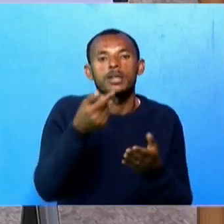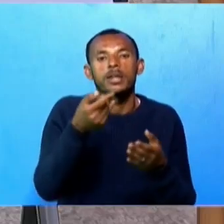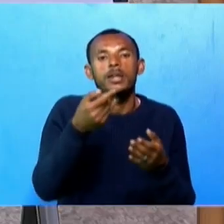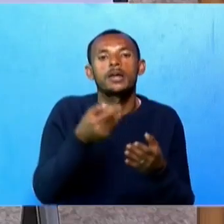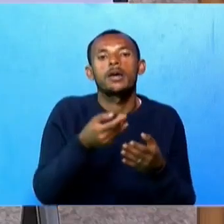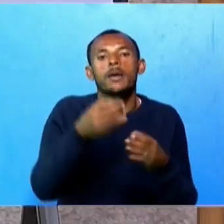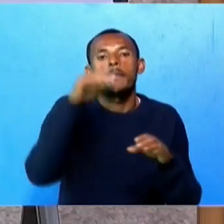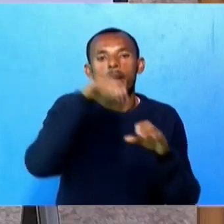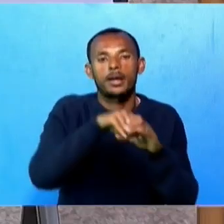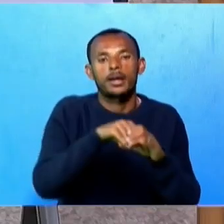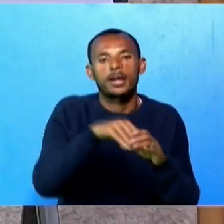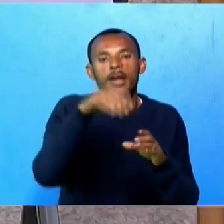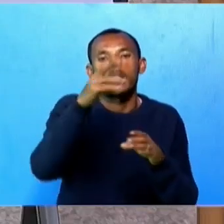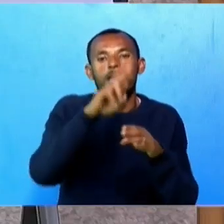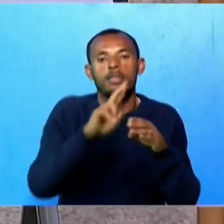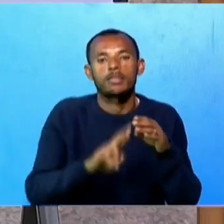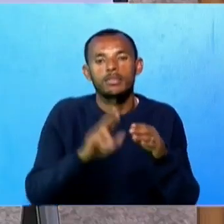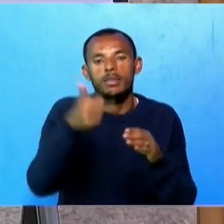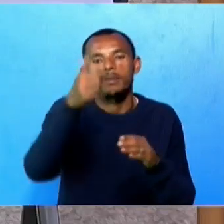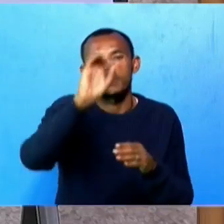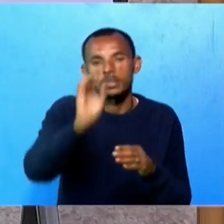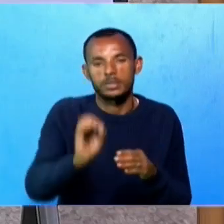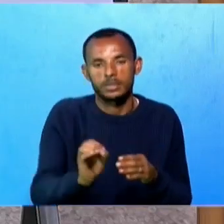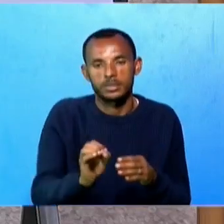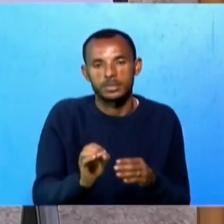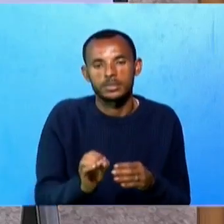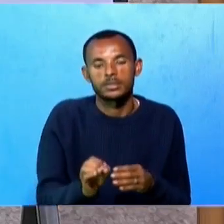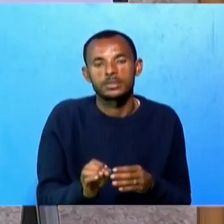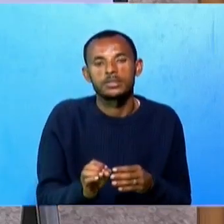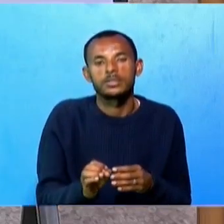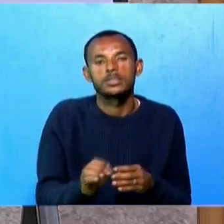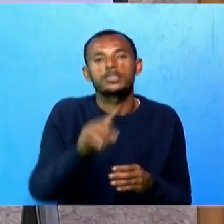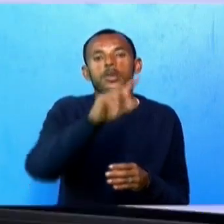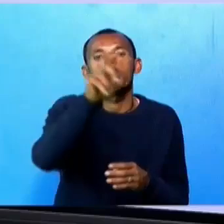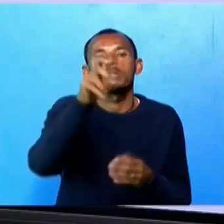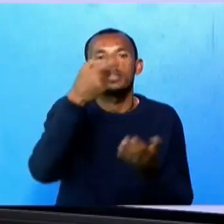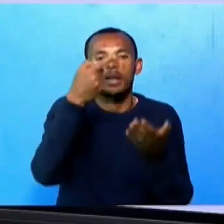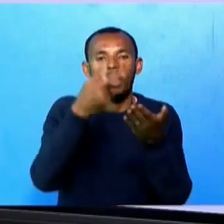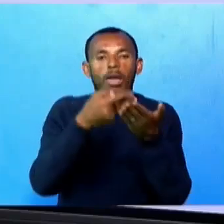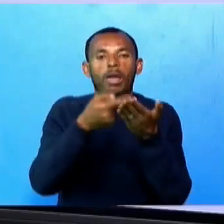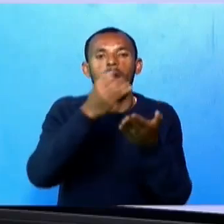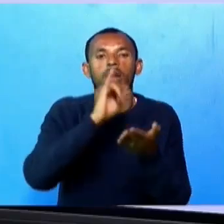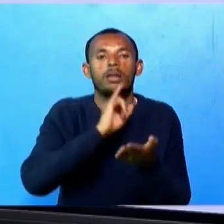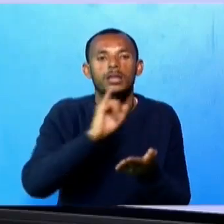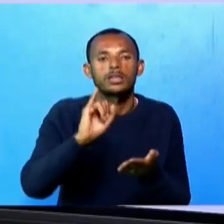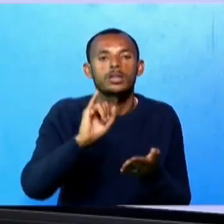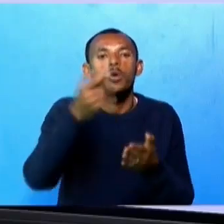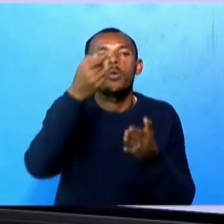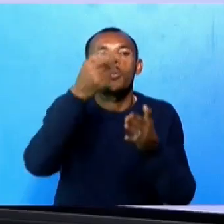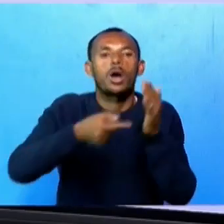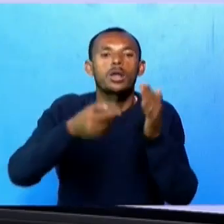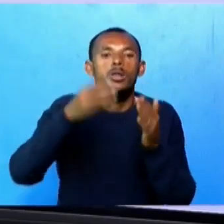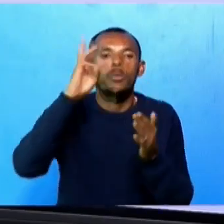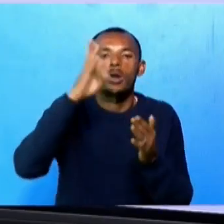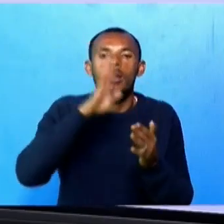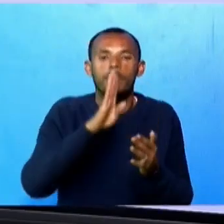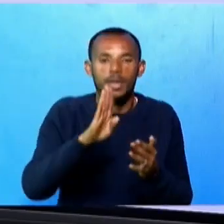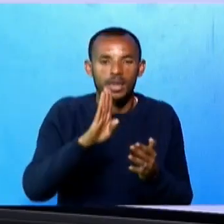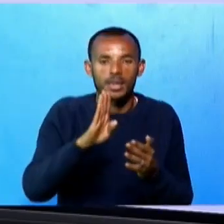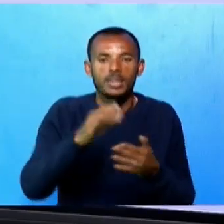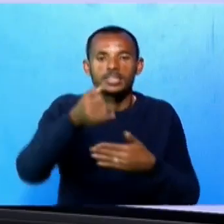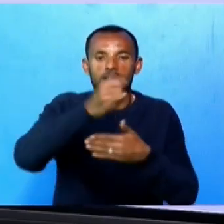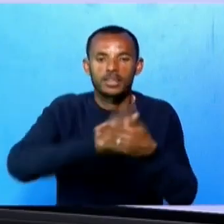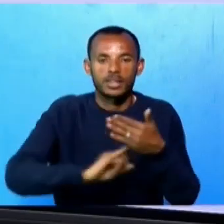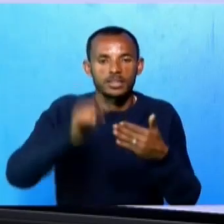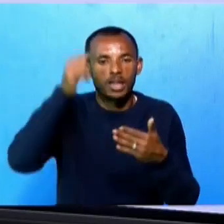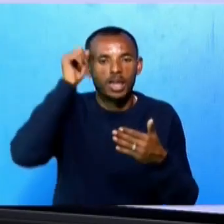rate of 10%, okay? So the question here is, what will be the interest that he